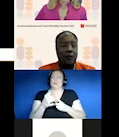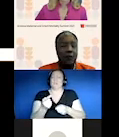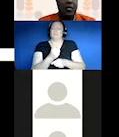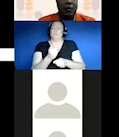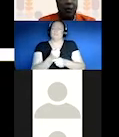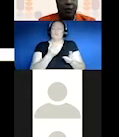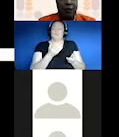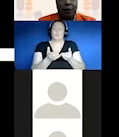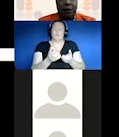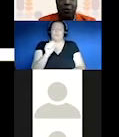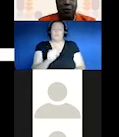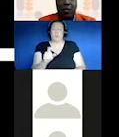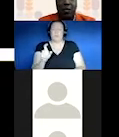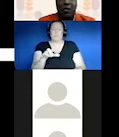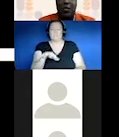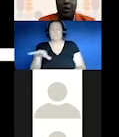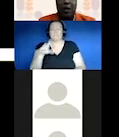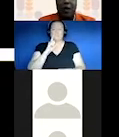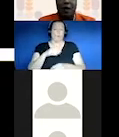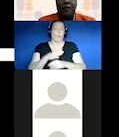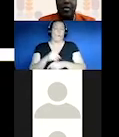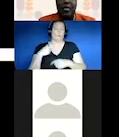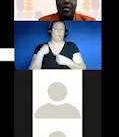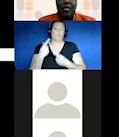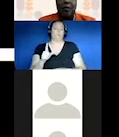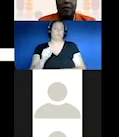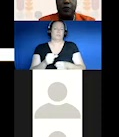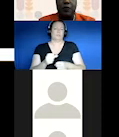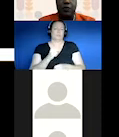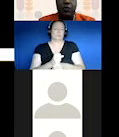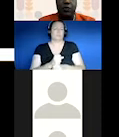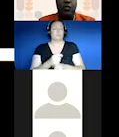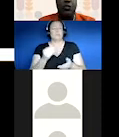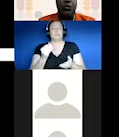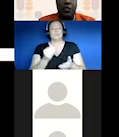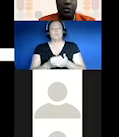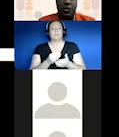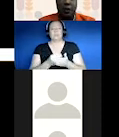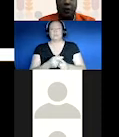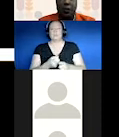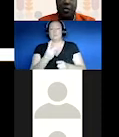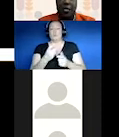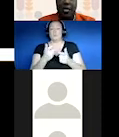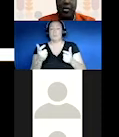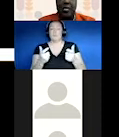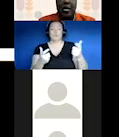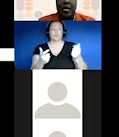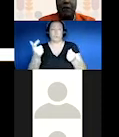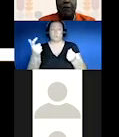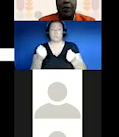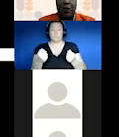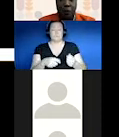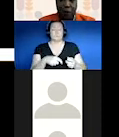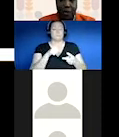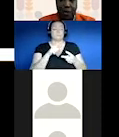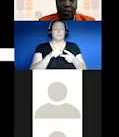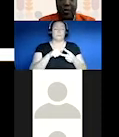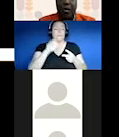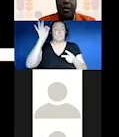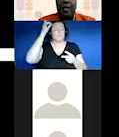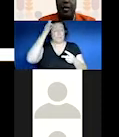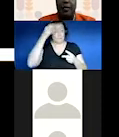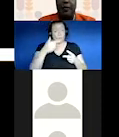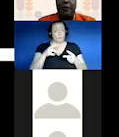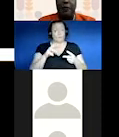in the South Phoenix community for over 20 years. Our funding comes from two major sources. The first is a federal